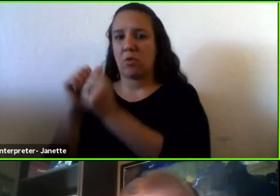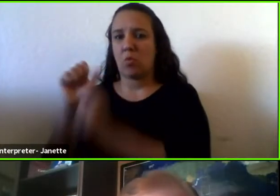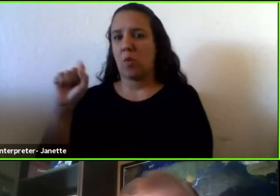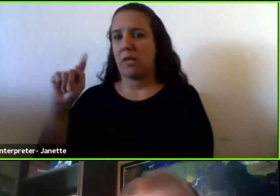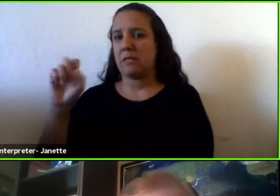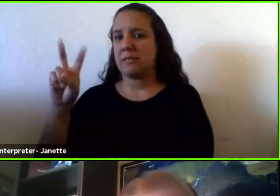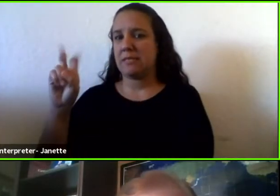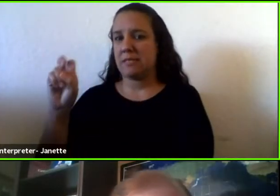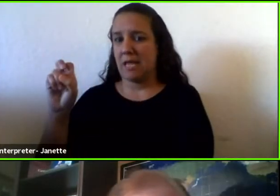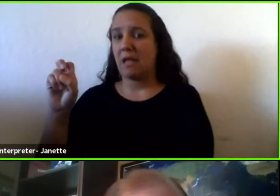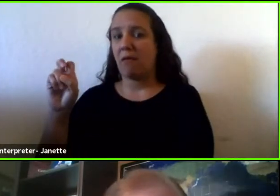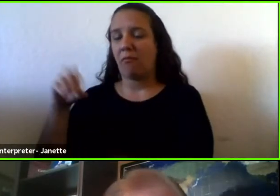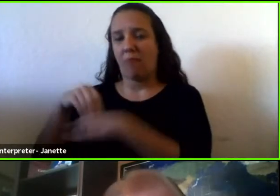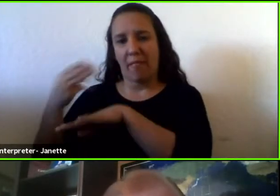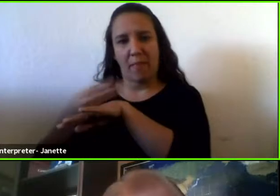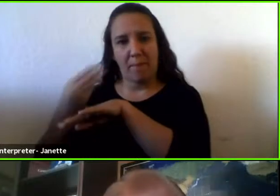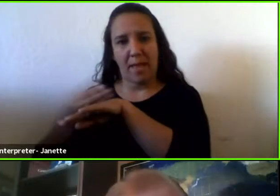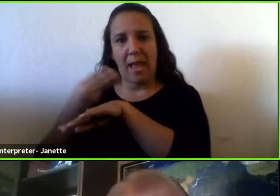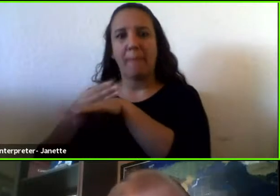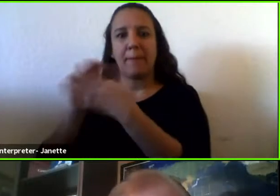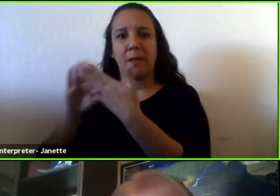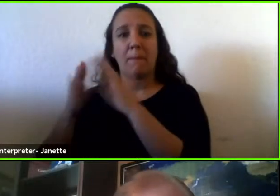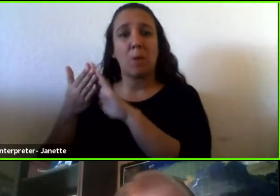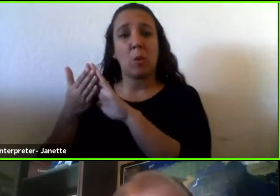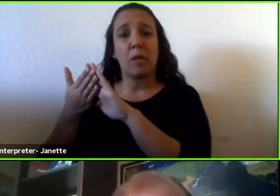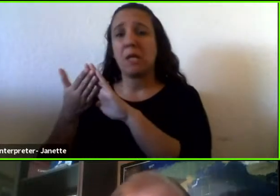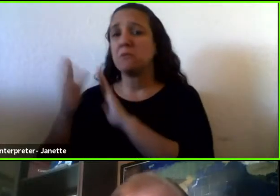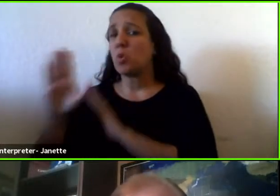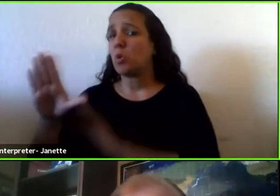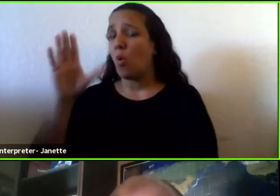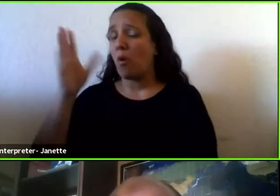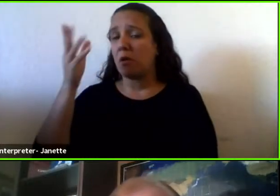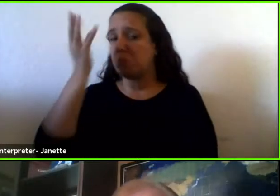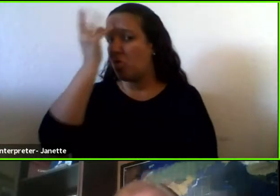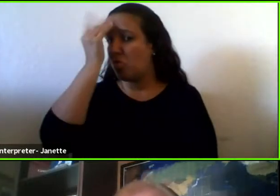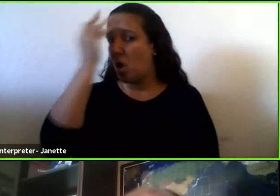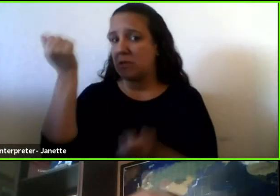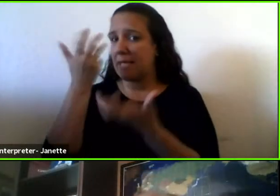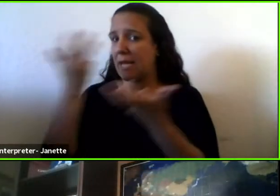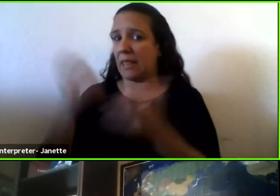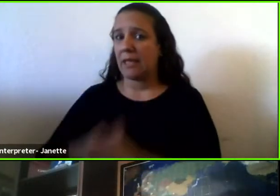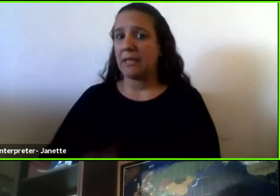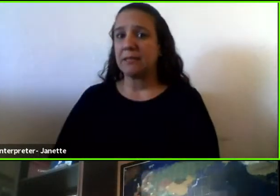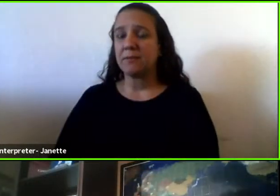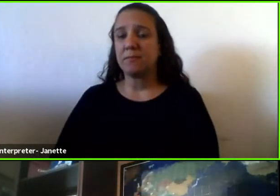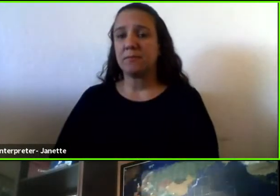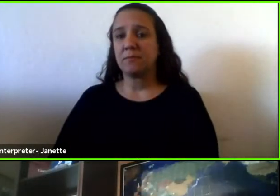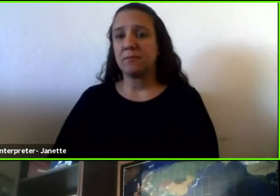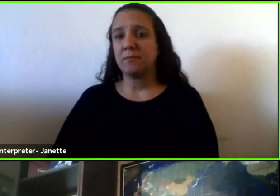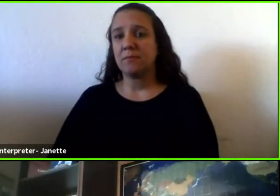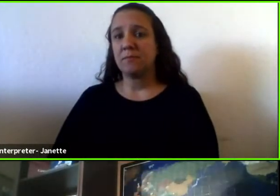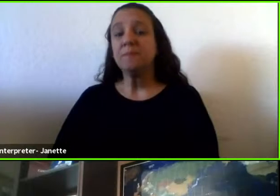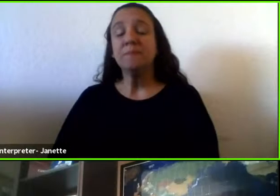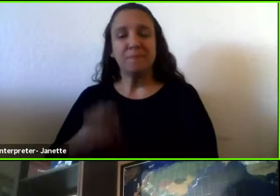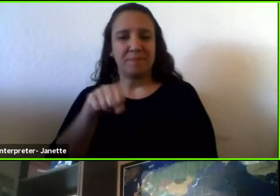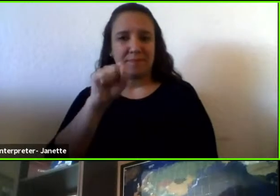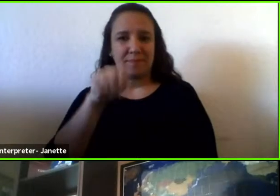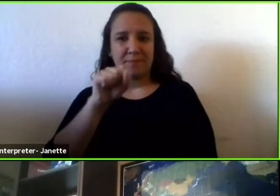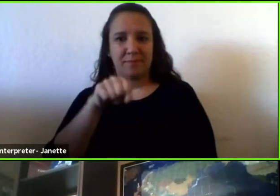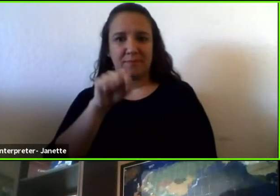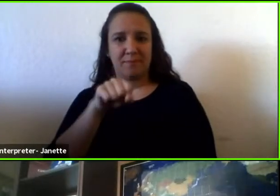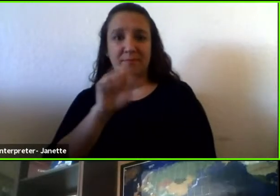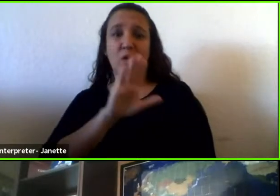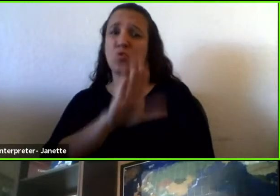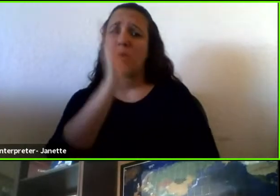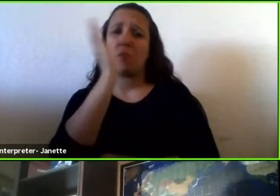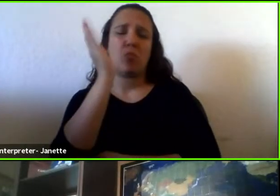community, and just maybe some thoughts that you could share this morning. Yeah, Orlando, your